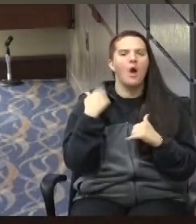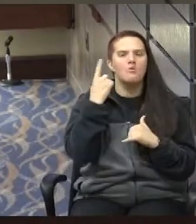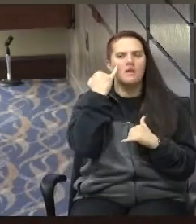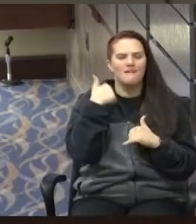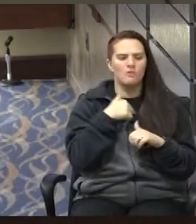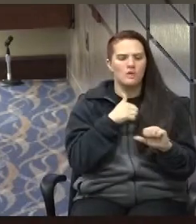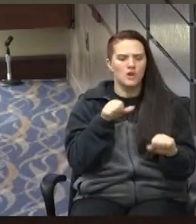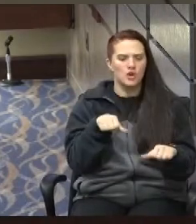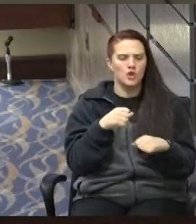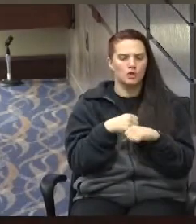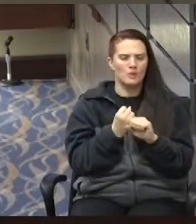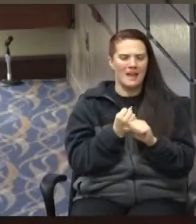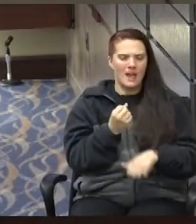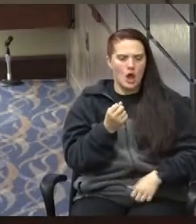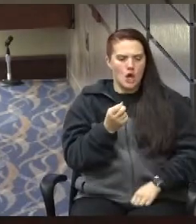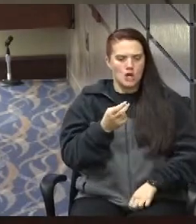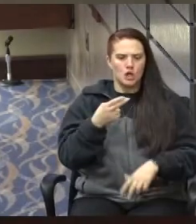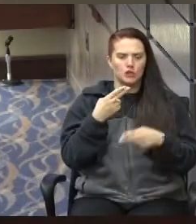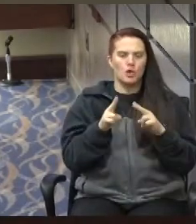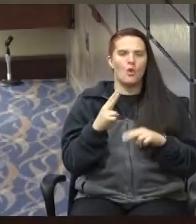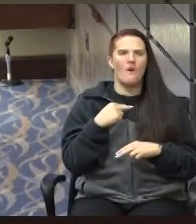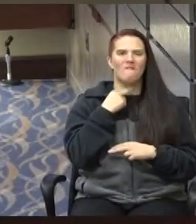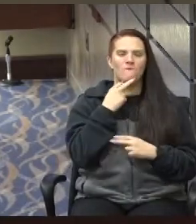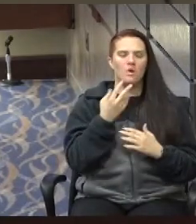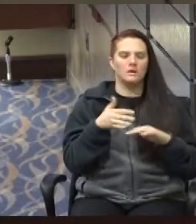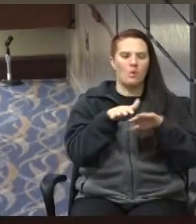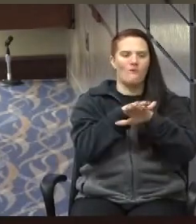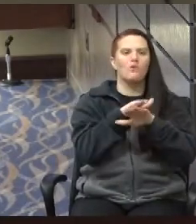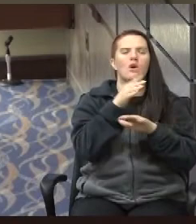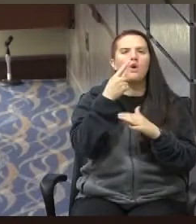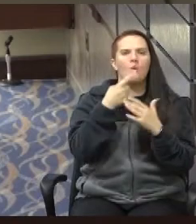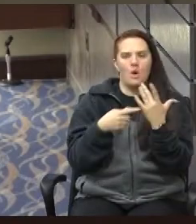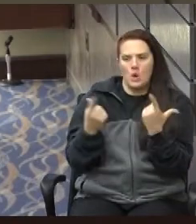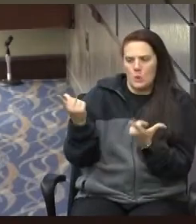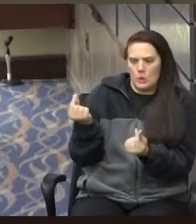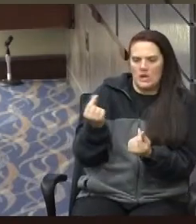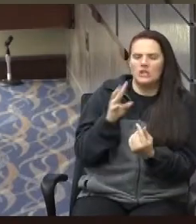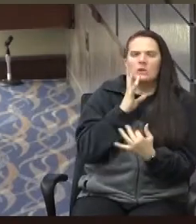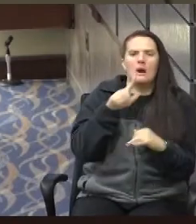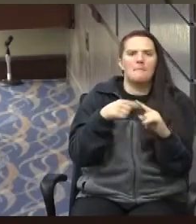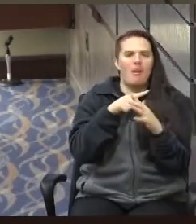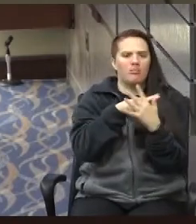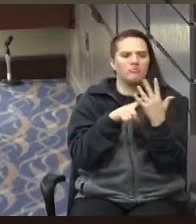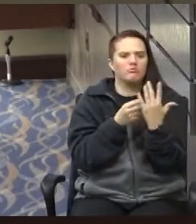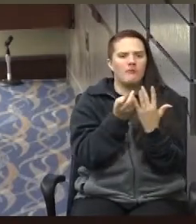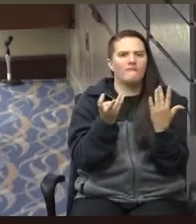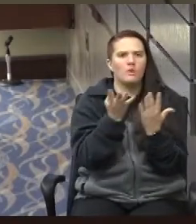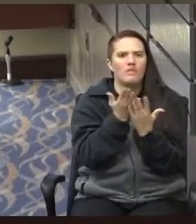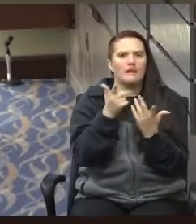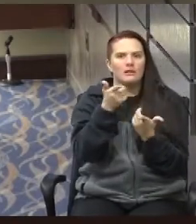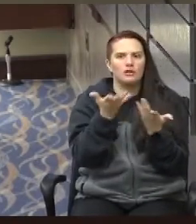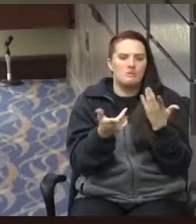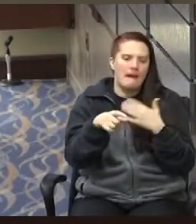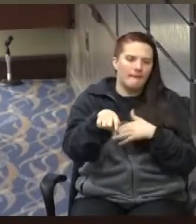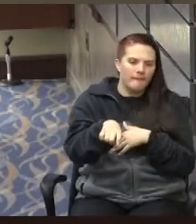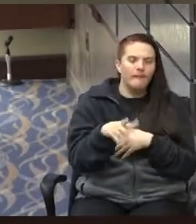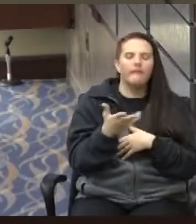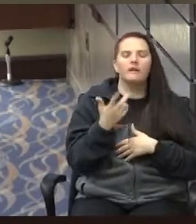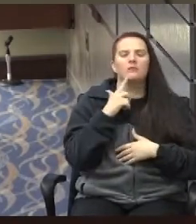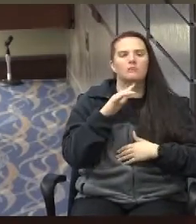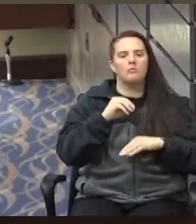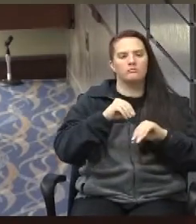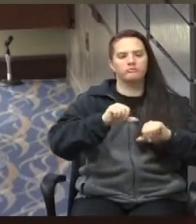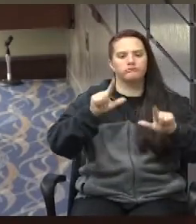could create a short voiceover that does what you just did, that's talking about these are the few things that you might need, and push that on